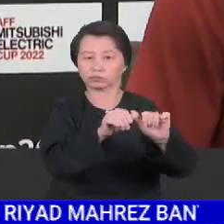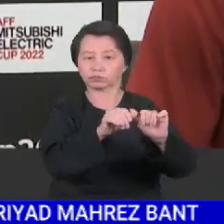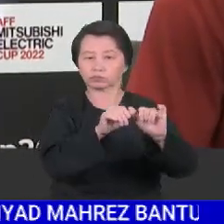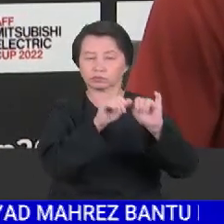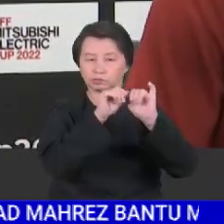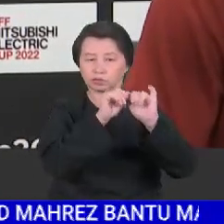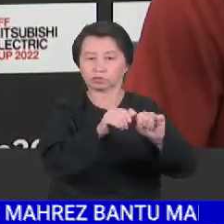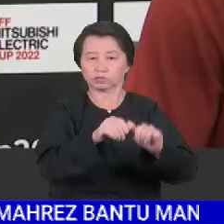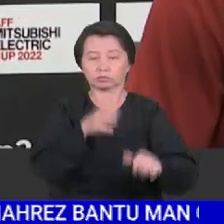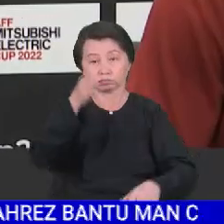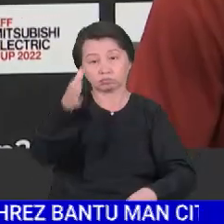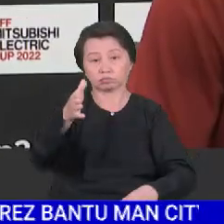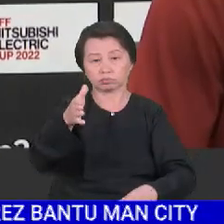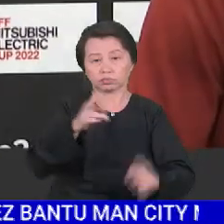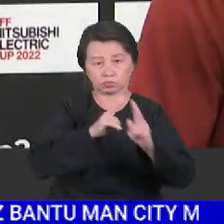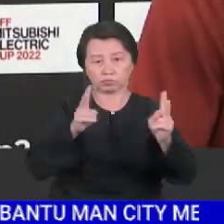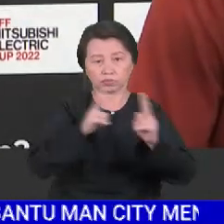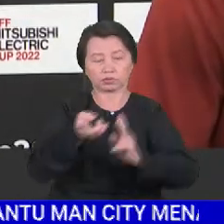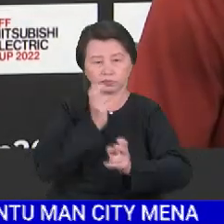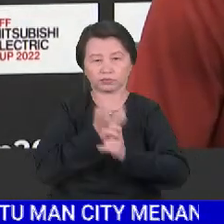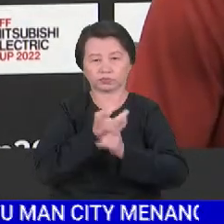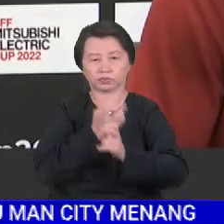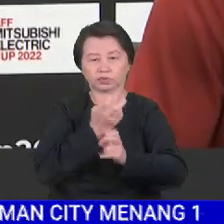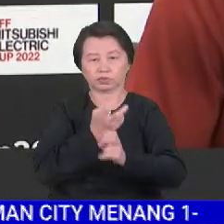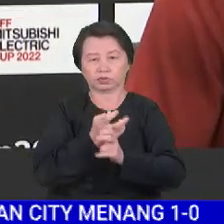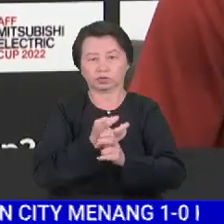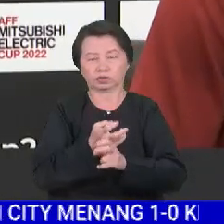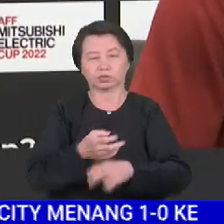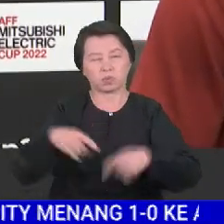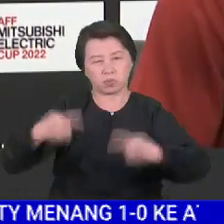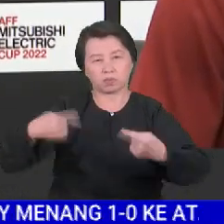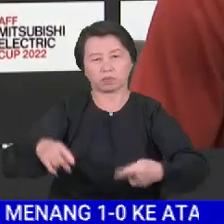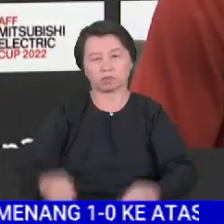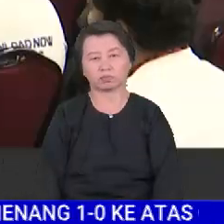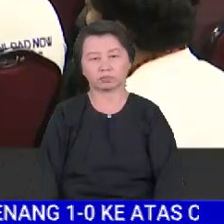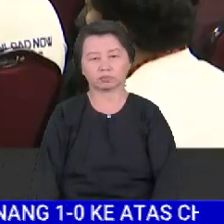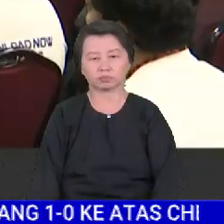still will be a very, very difficult and tough match.